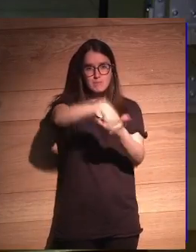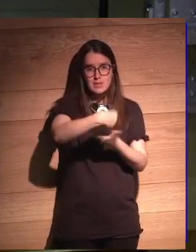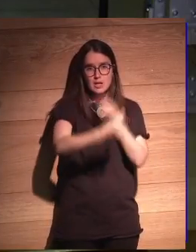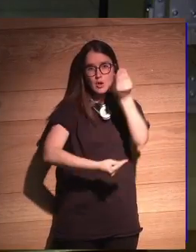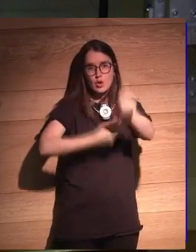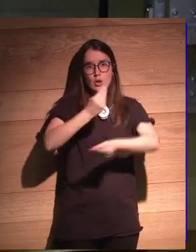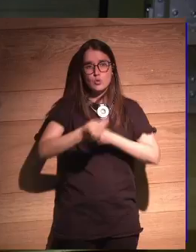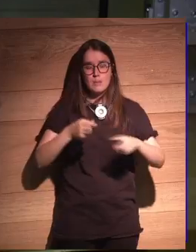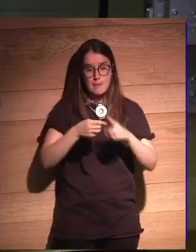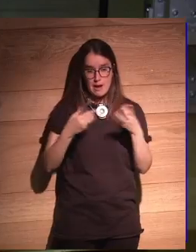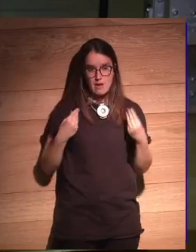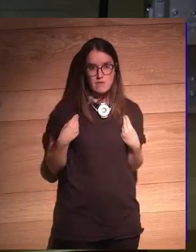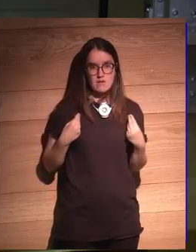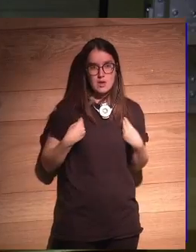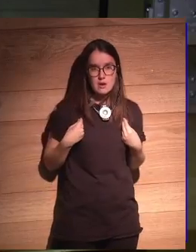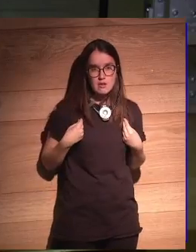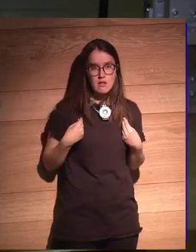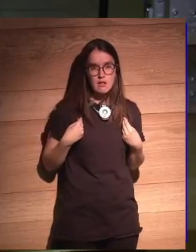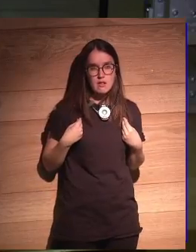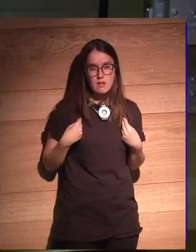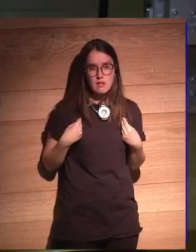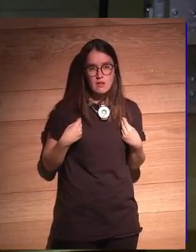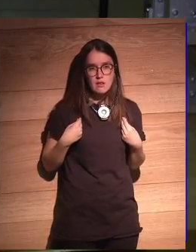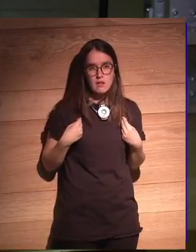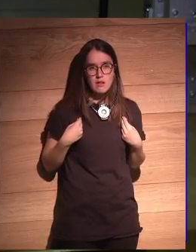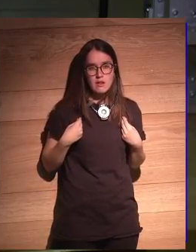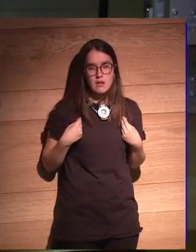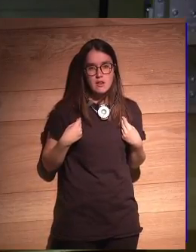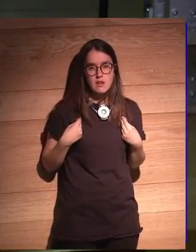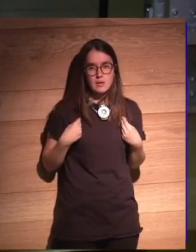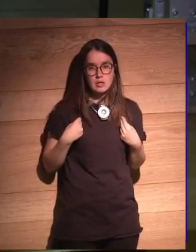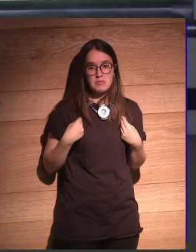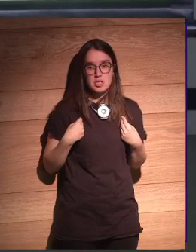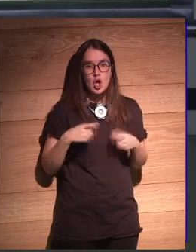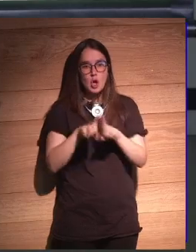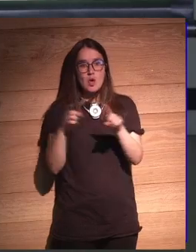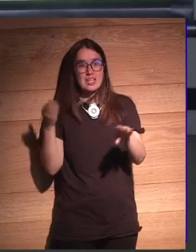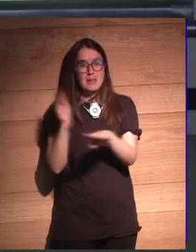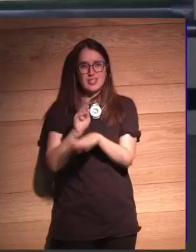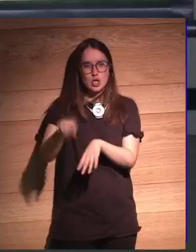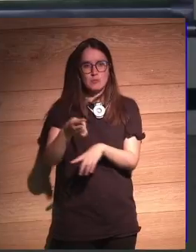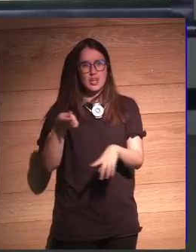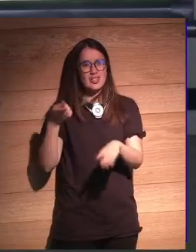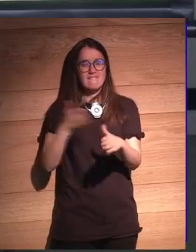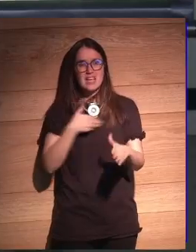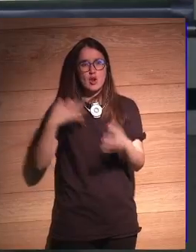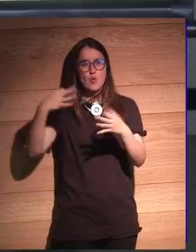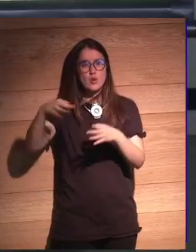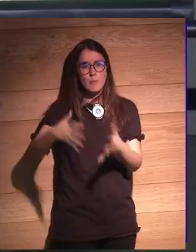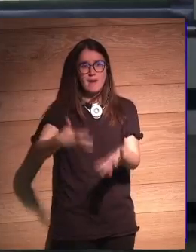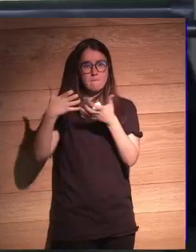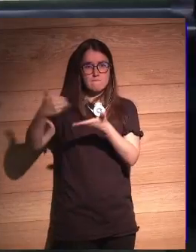investors who see housing as a tool for profit, or the technocrat who sees housing as an instrument for social